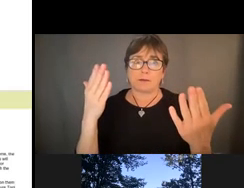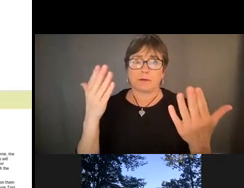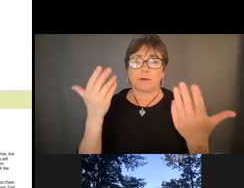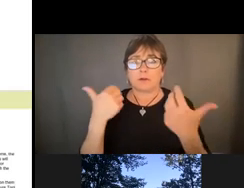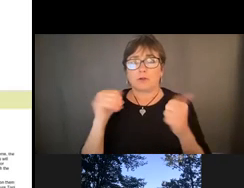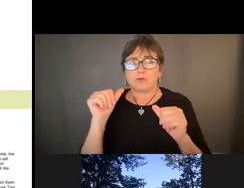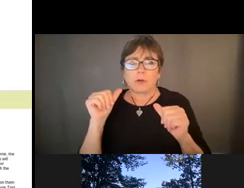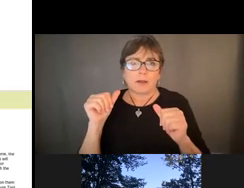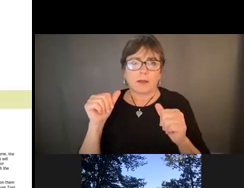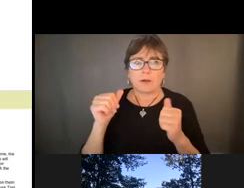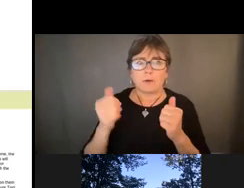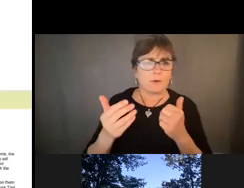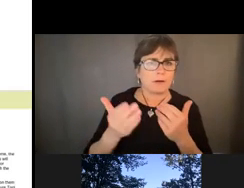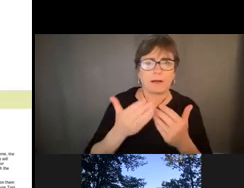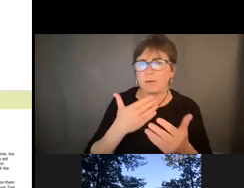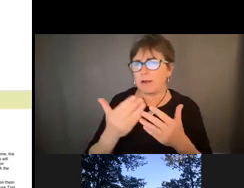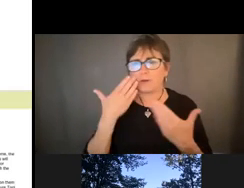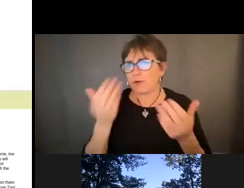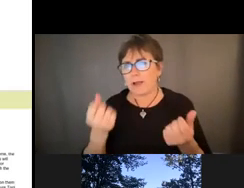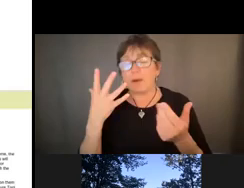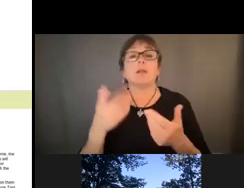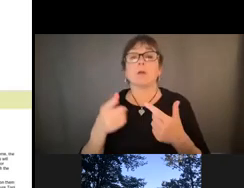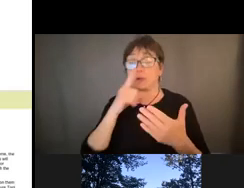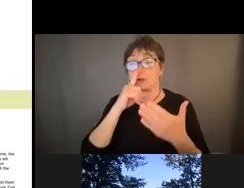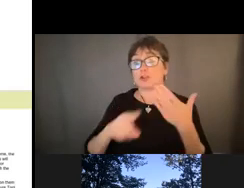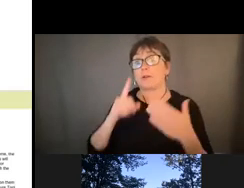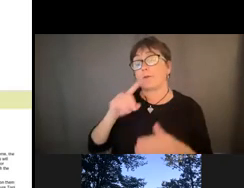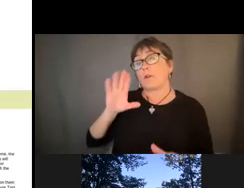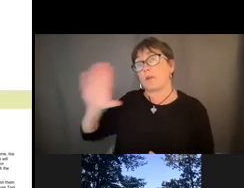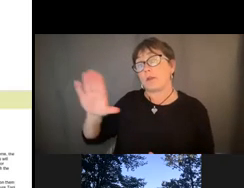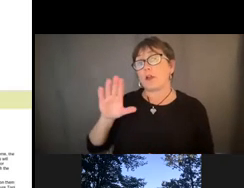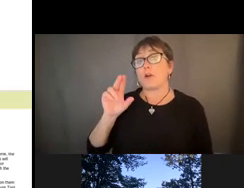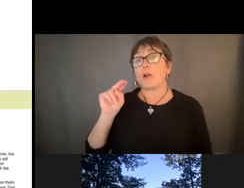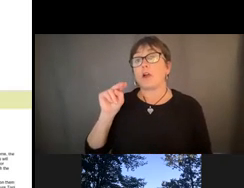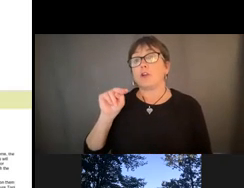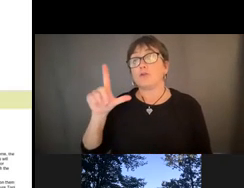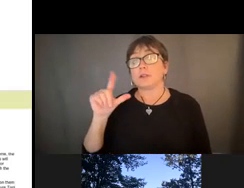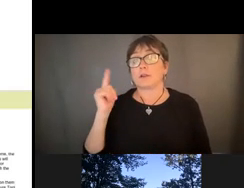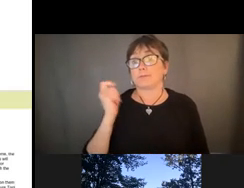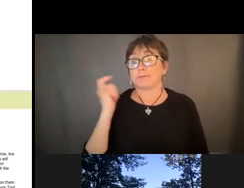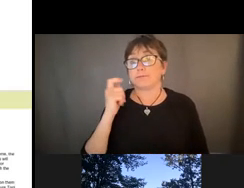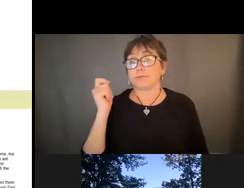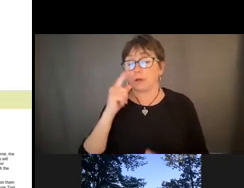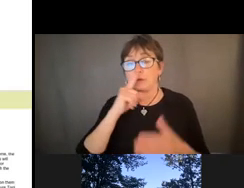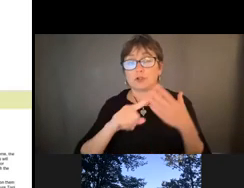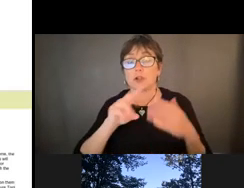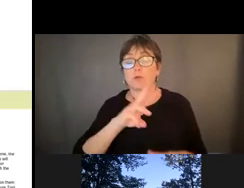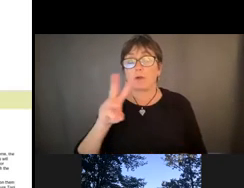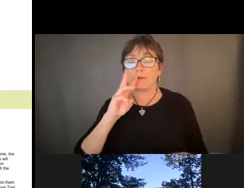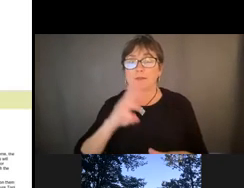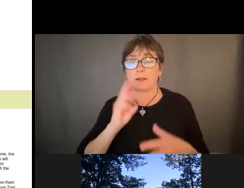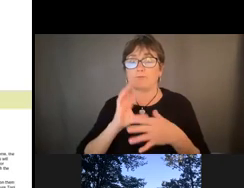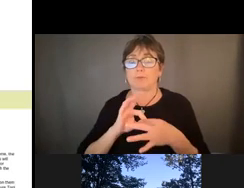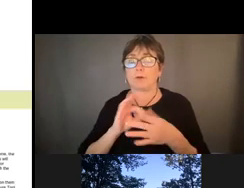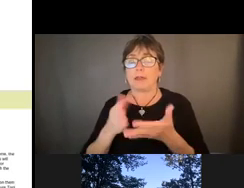have, for their newsletter. So go to their website and sign up for it. Really great